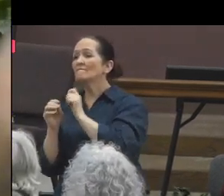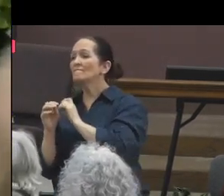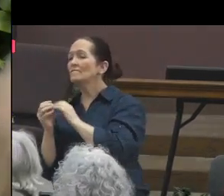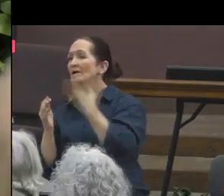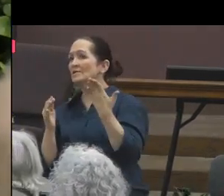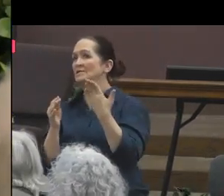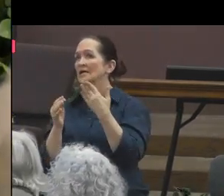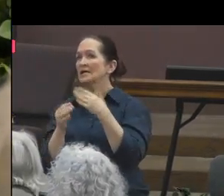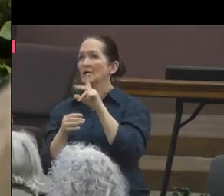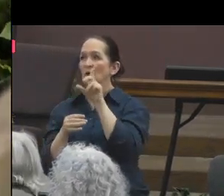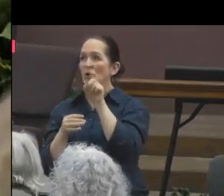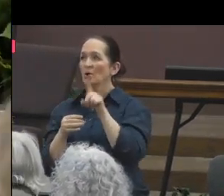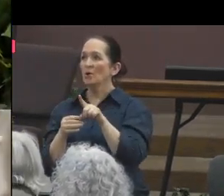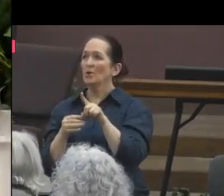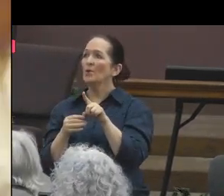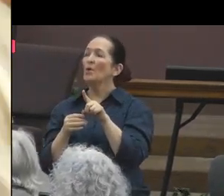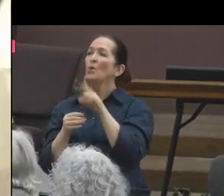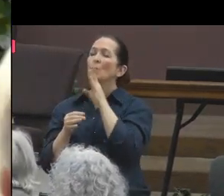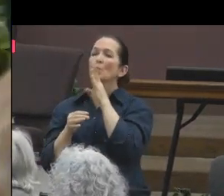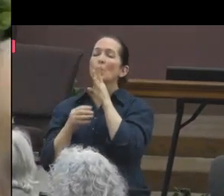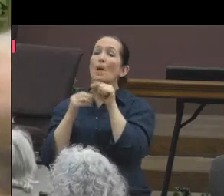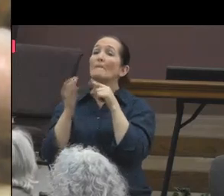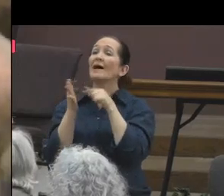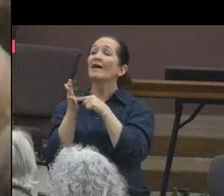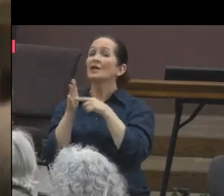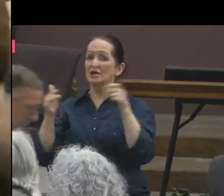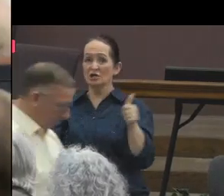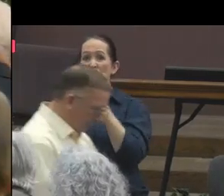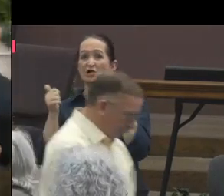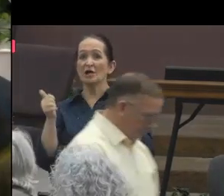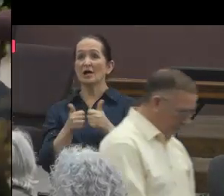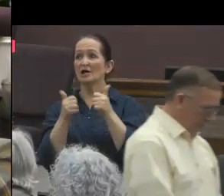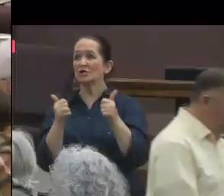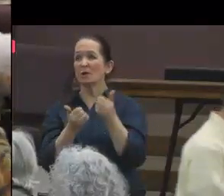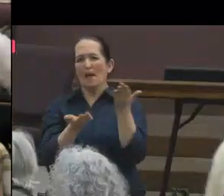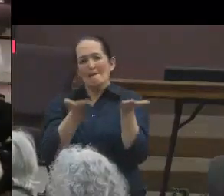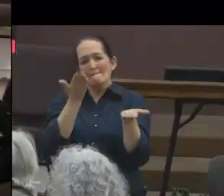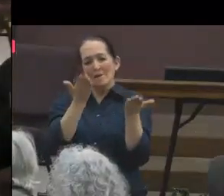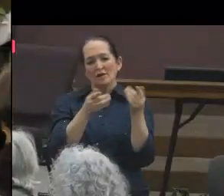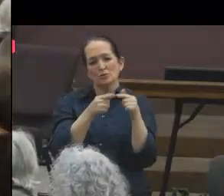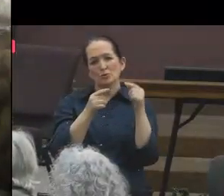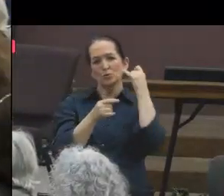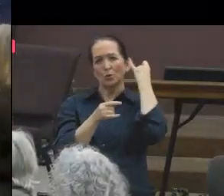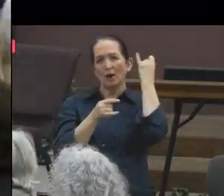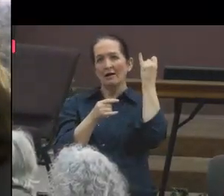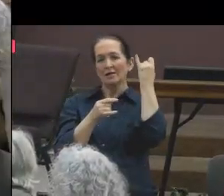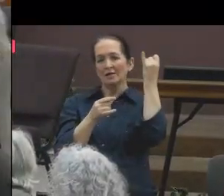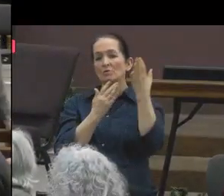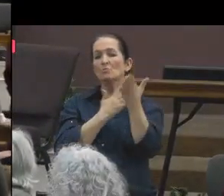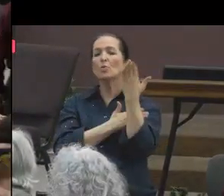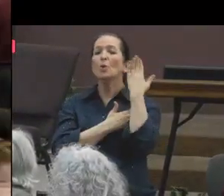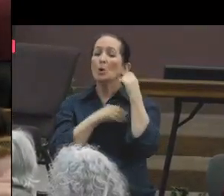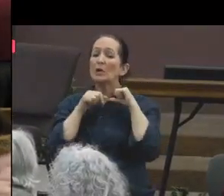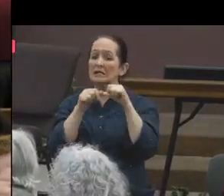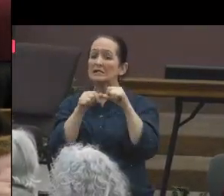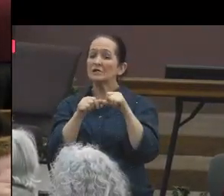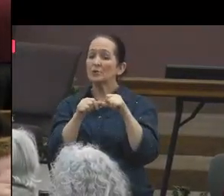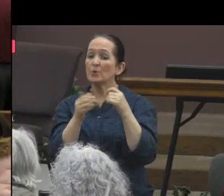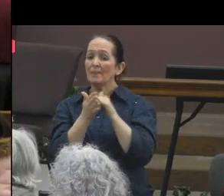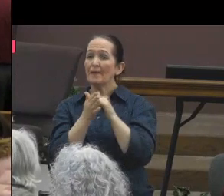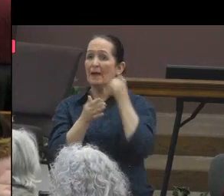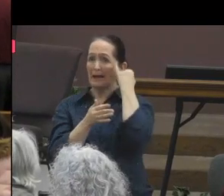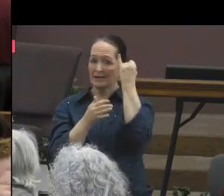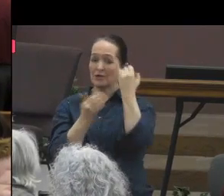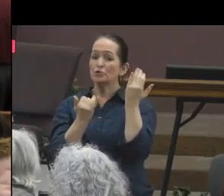add. As we talked about this challenge of balancing these two ideas this morning, we're going to continue that idea